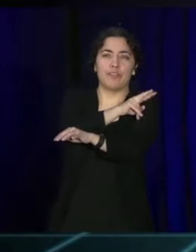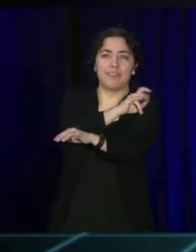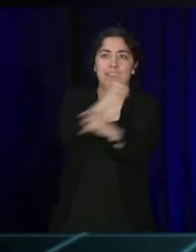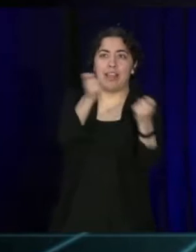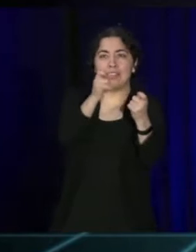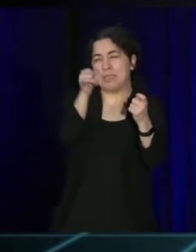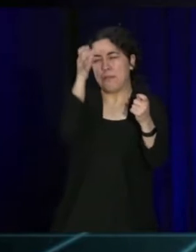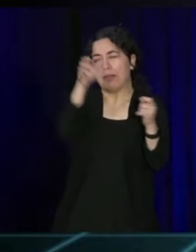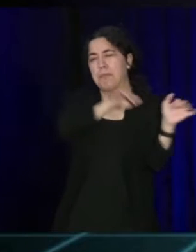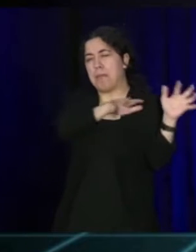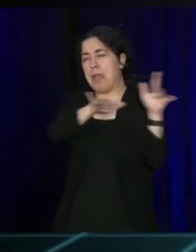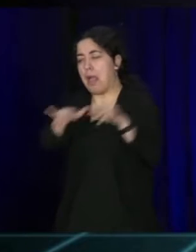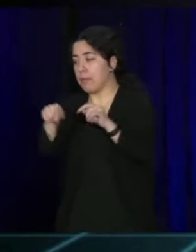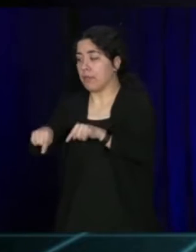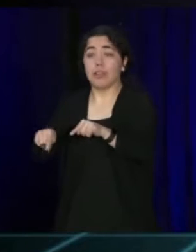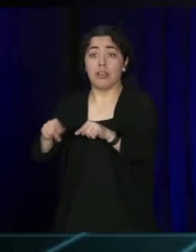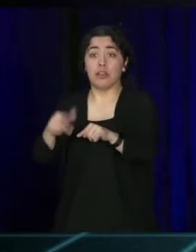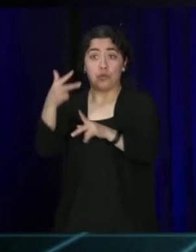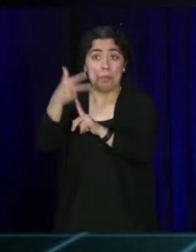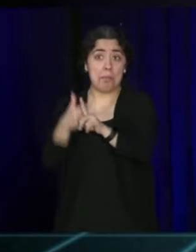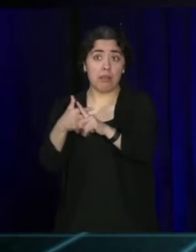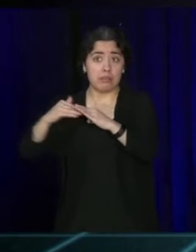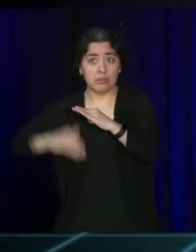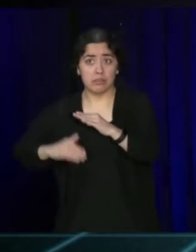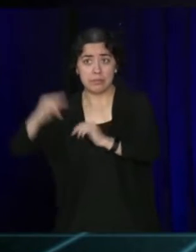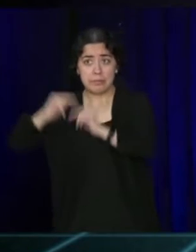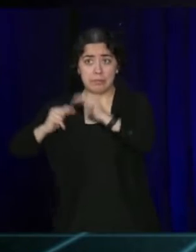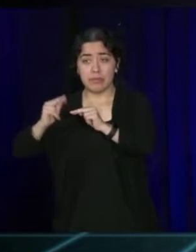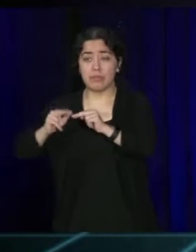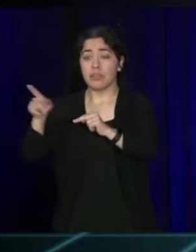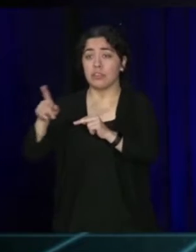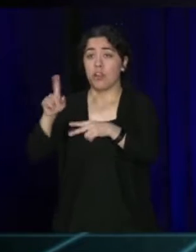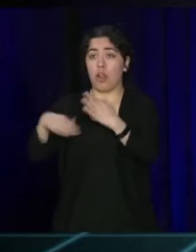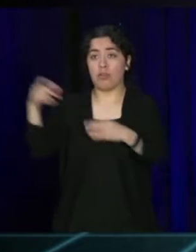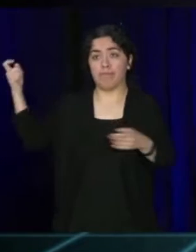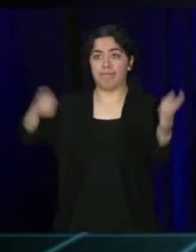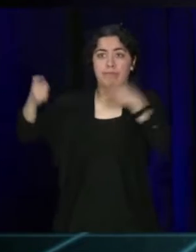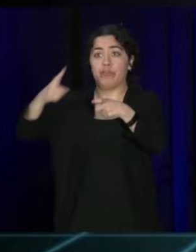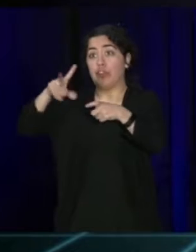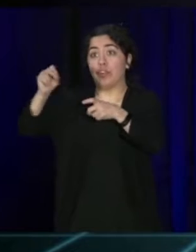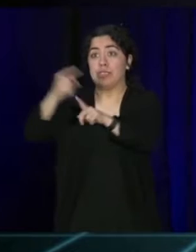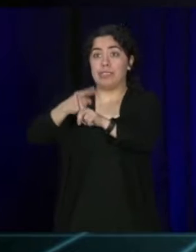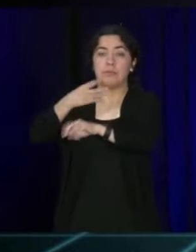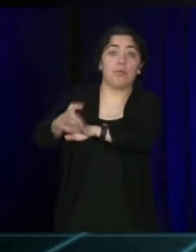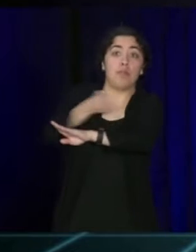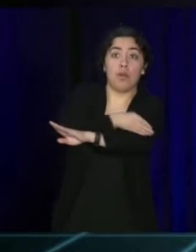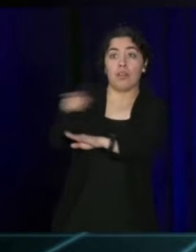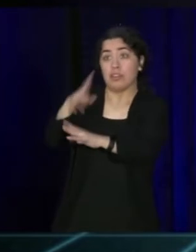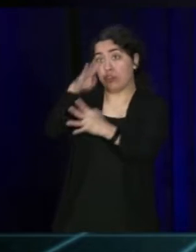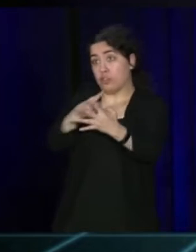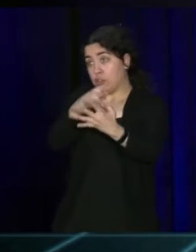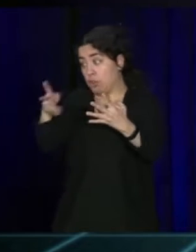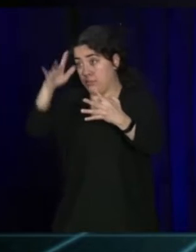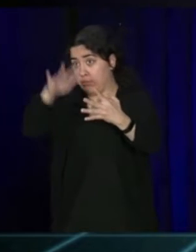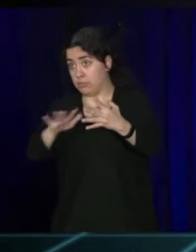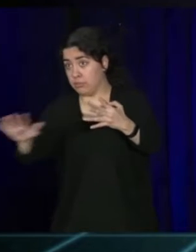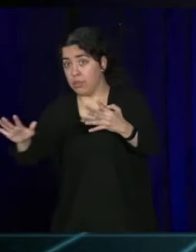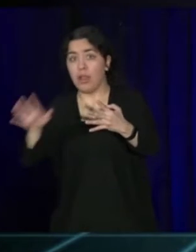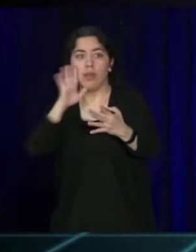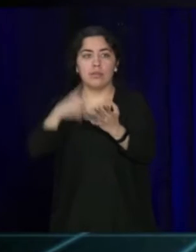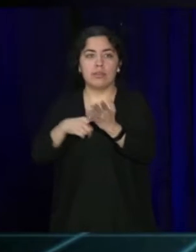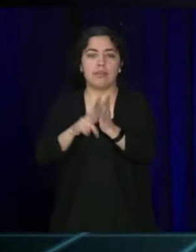a visualization of all contributions happening in the 30 days prior. And this is a chart I'll talk about later. But it got me